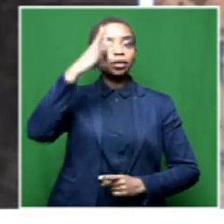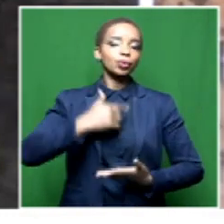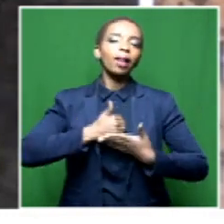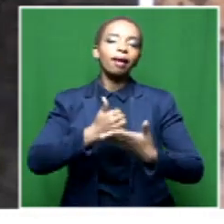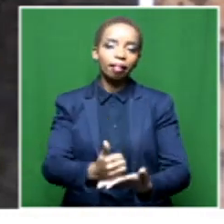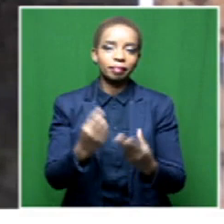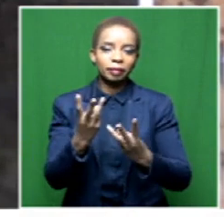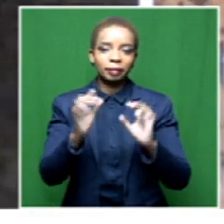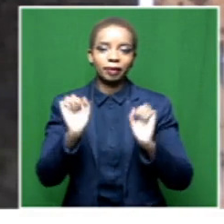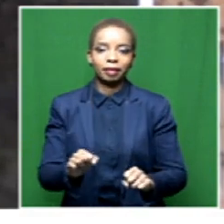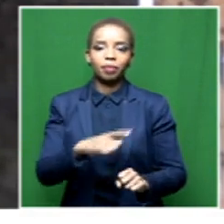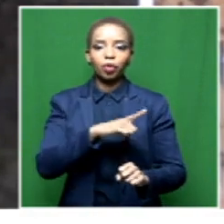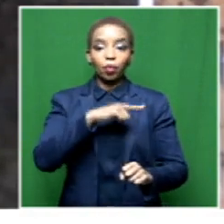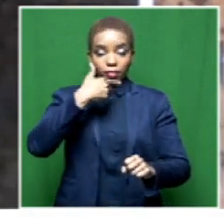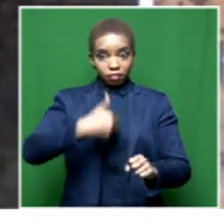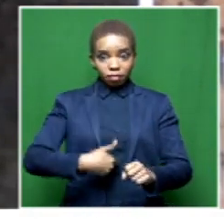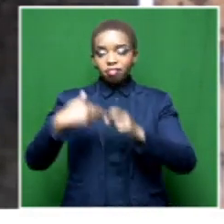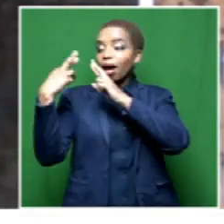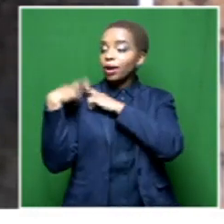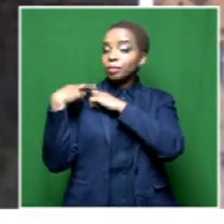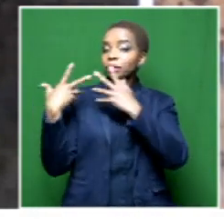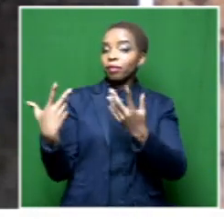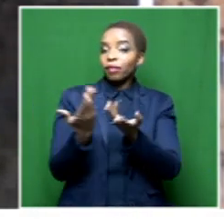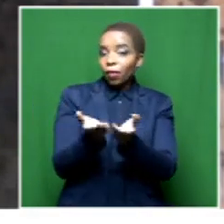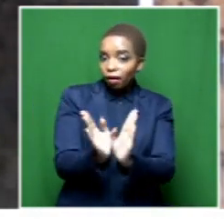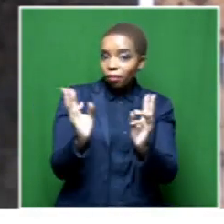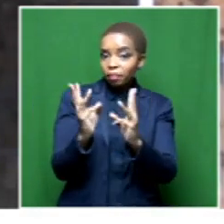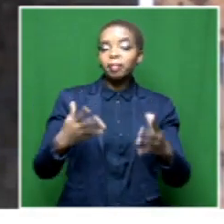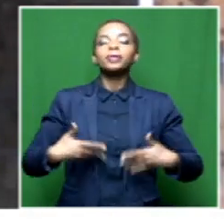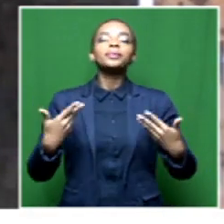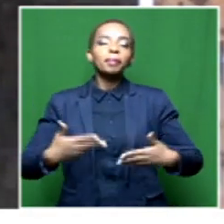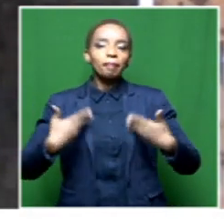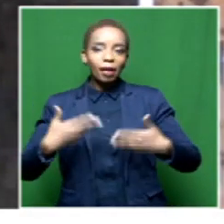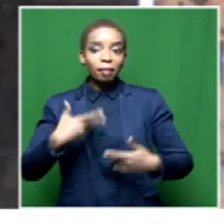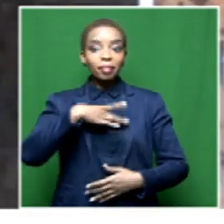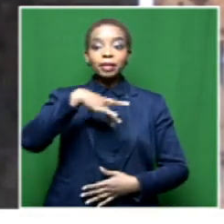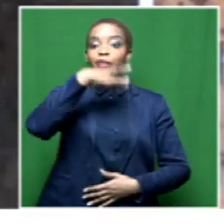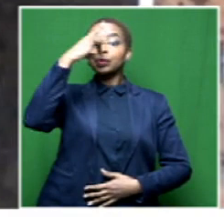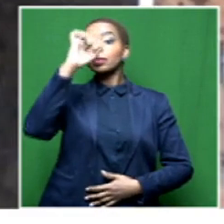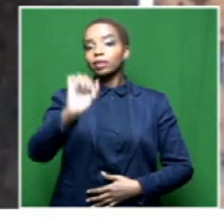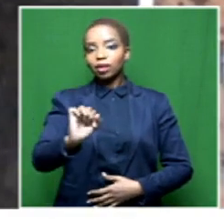a talent, you're responsible to people's, happiness, to people's souls. So I want to heal.